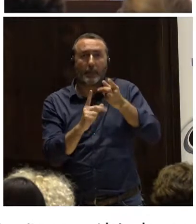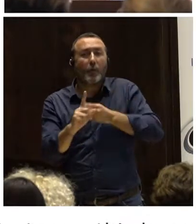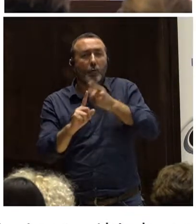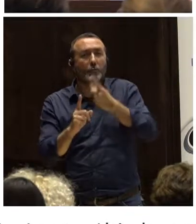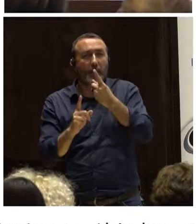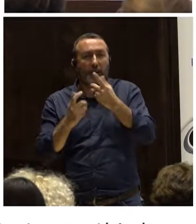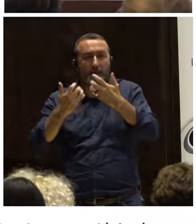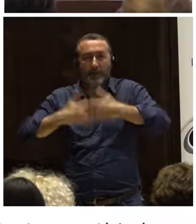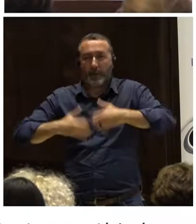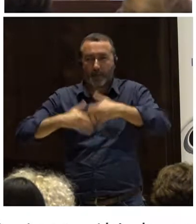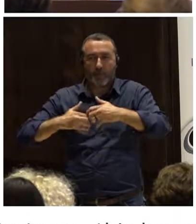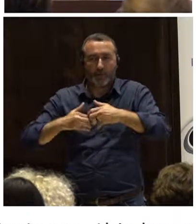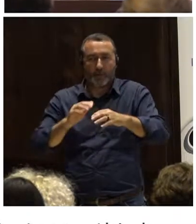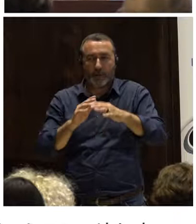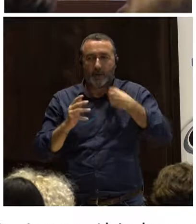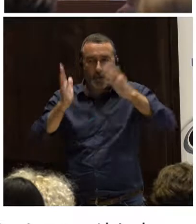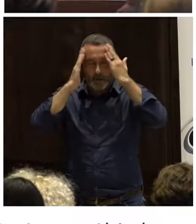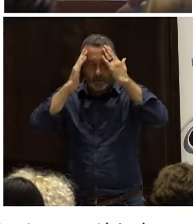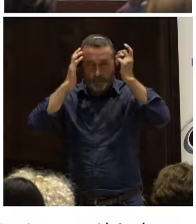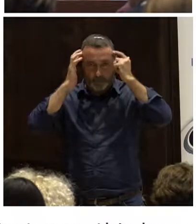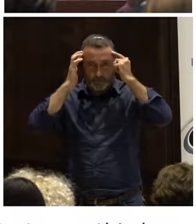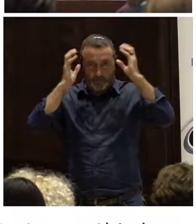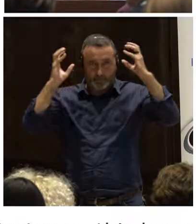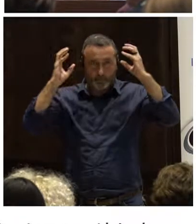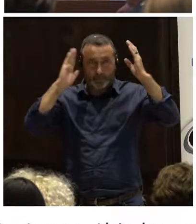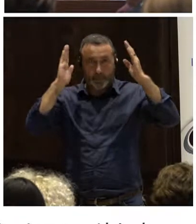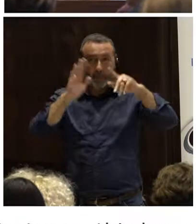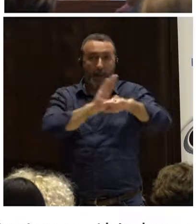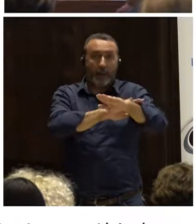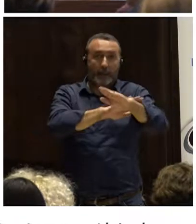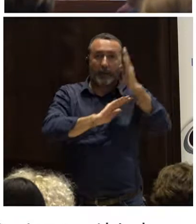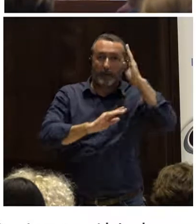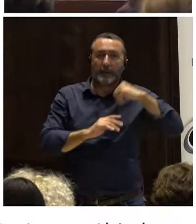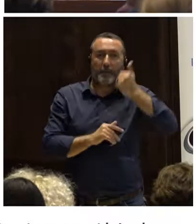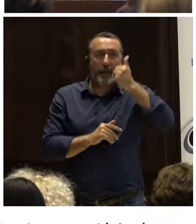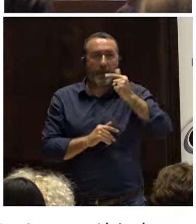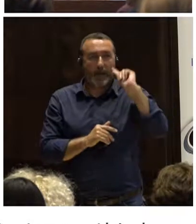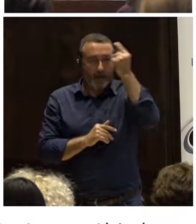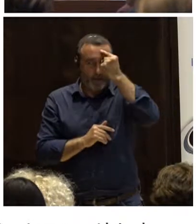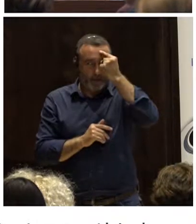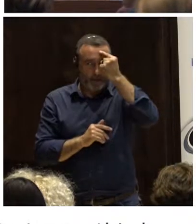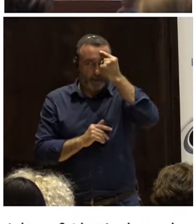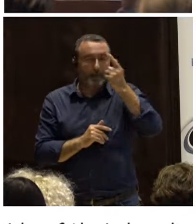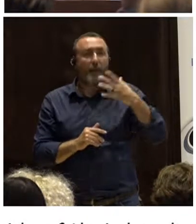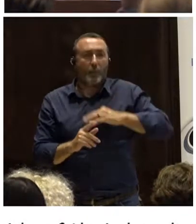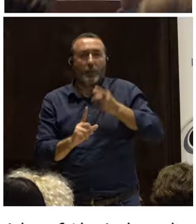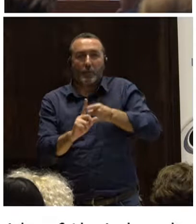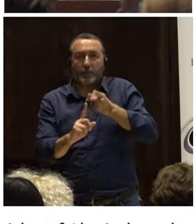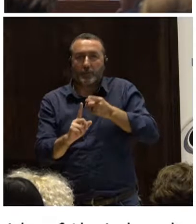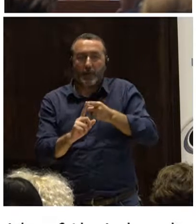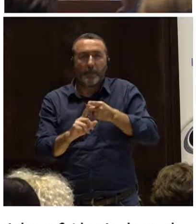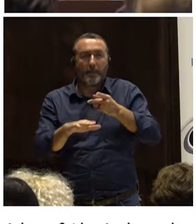left has more skills. He's able to use those switches to control scanning on